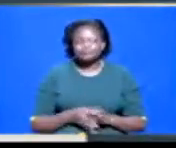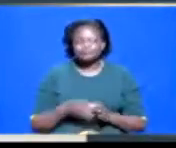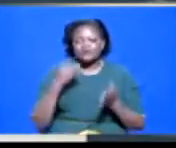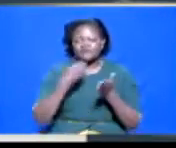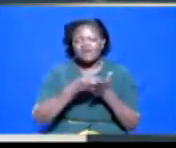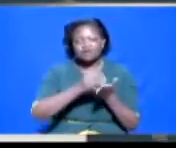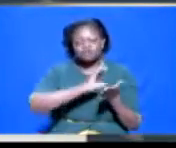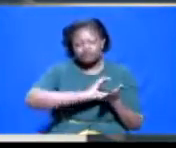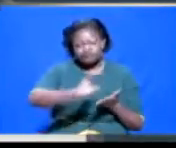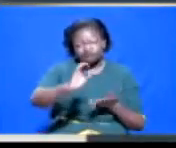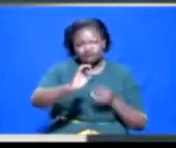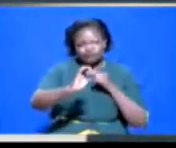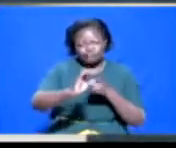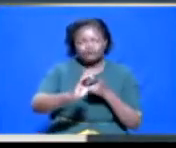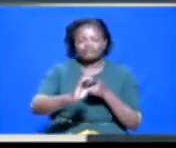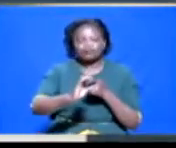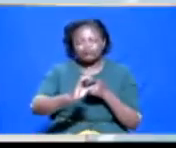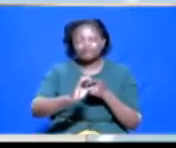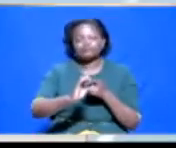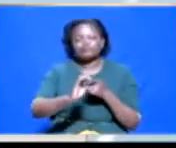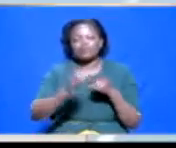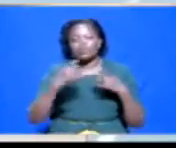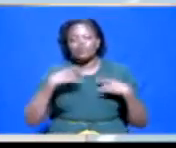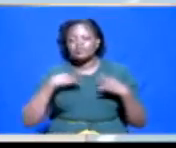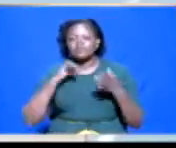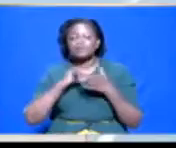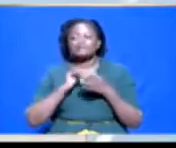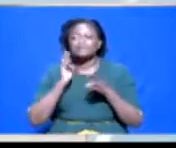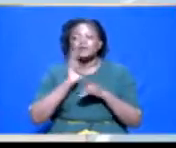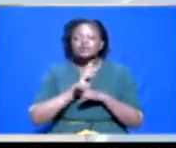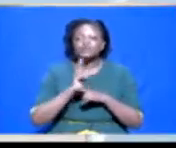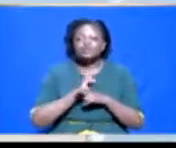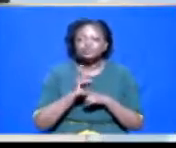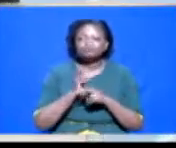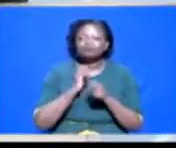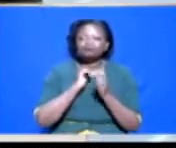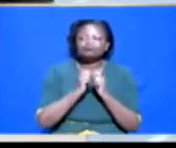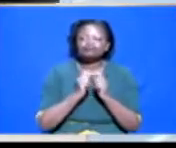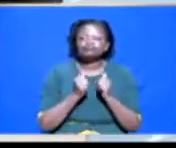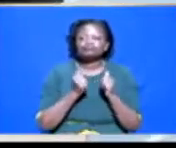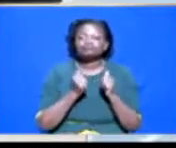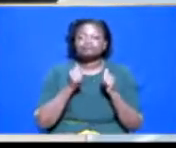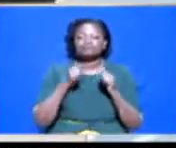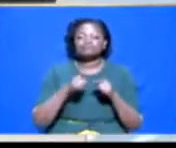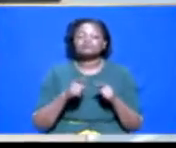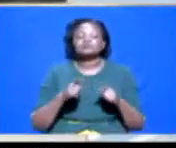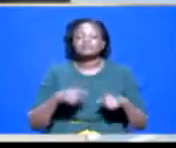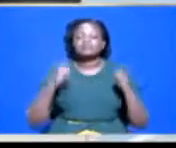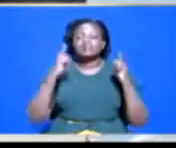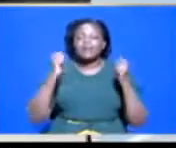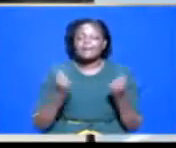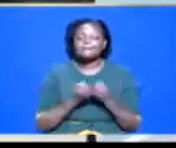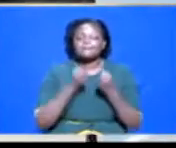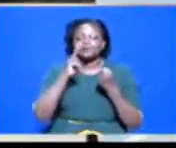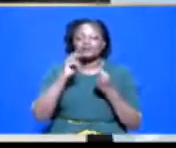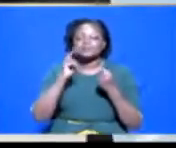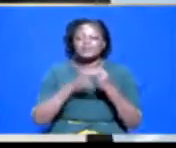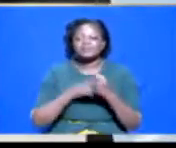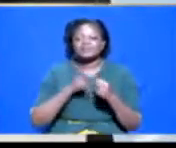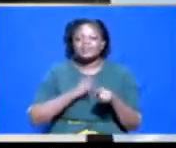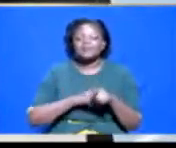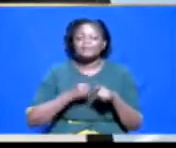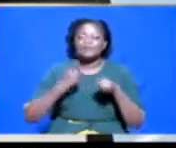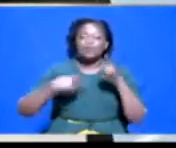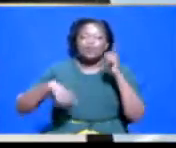for the ceremonial kit that will be used by the Kenyan contingent at the Games. Mark Otieno's breakthrough came in 2017. When he clocked the Kenyan record